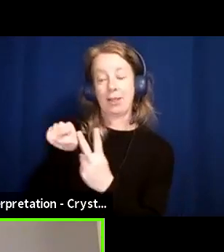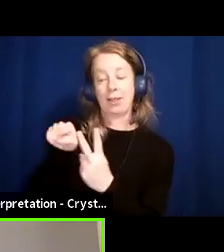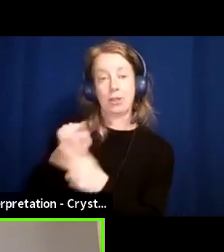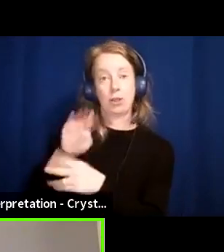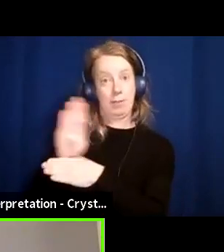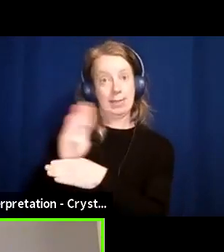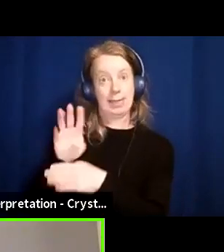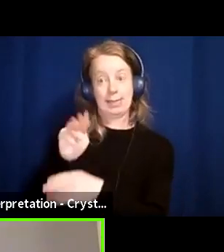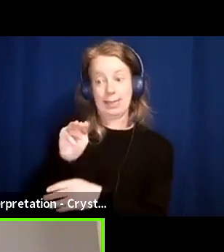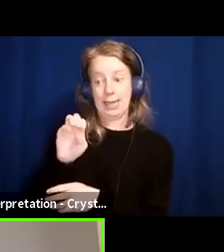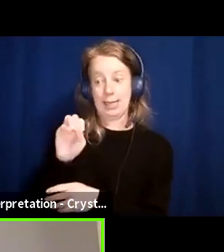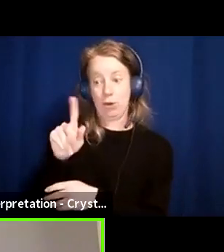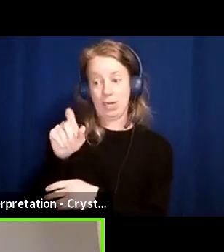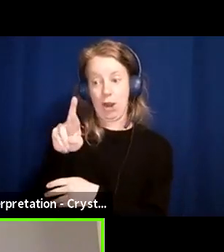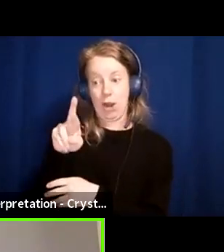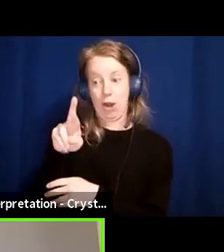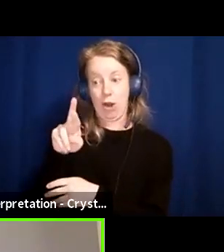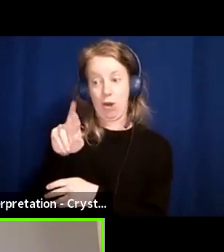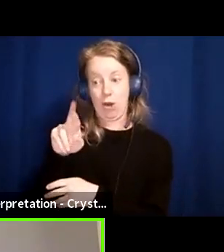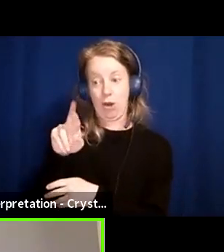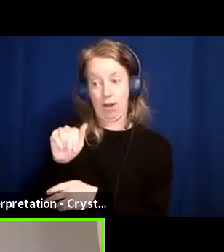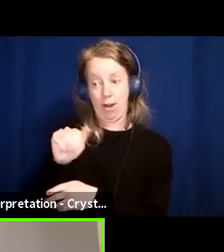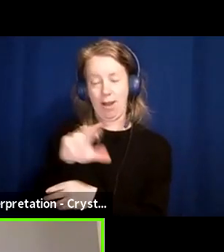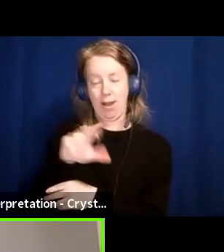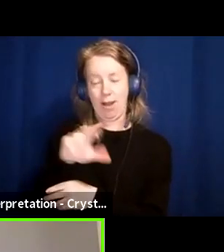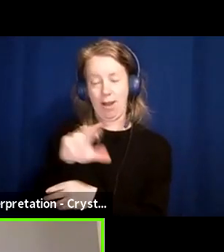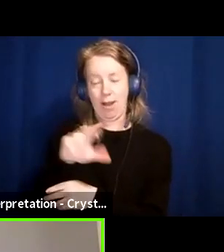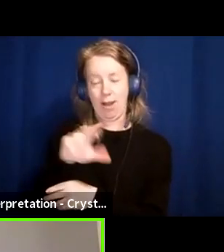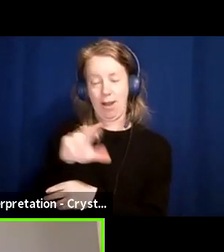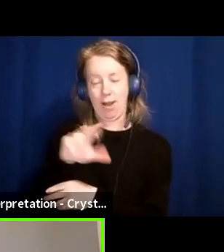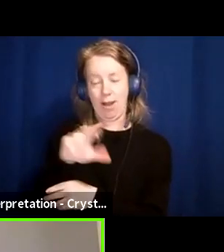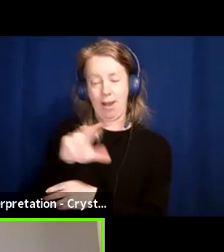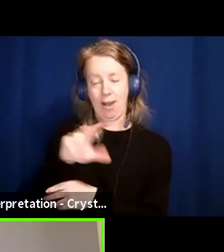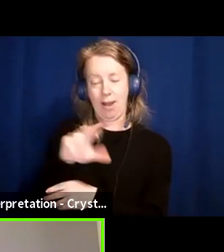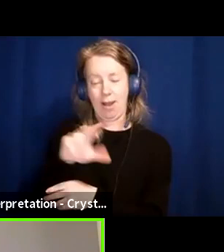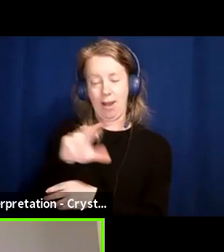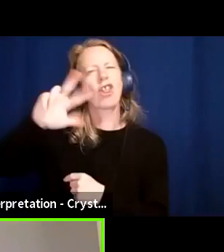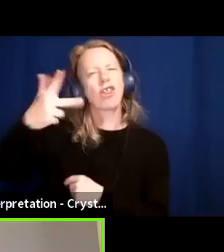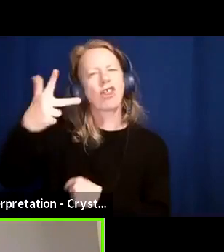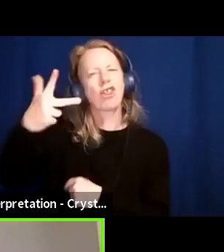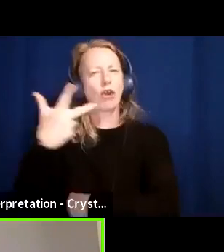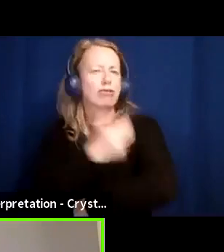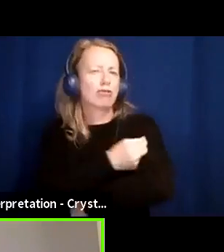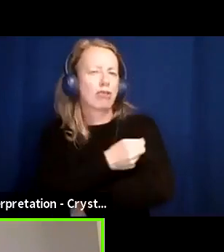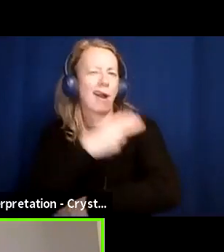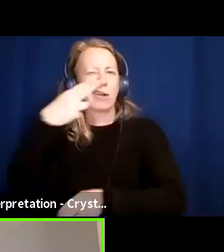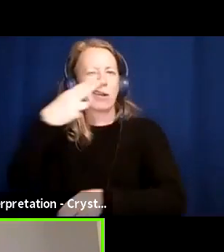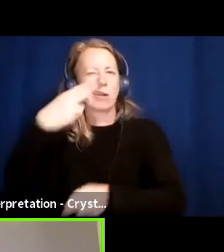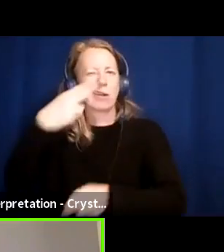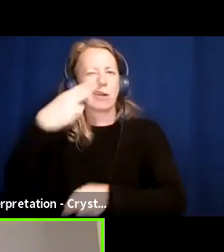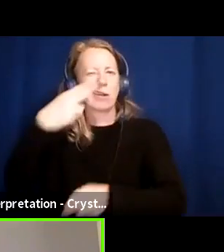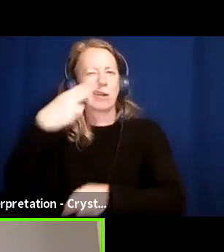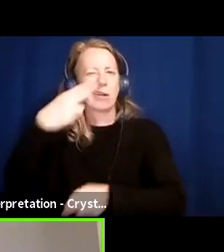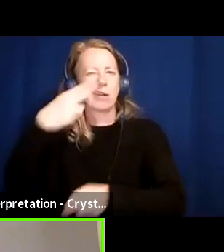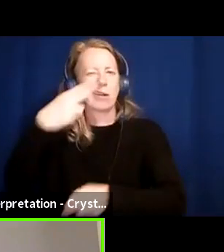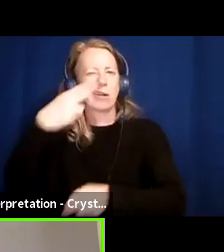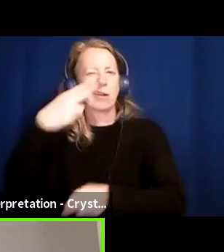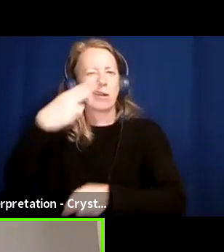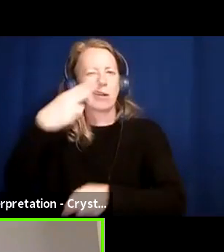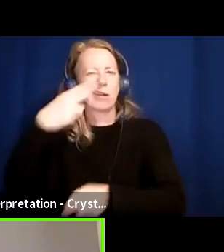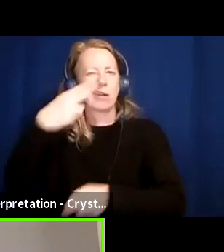booster dose or a third dose that would work better against variants as they are discovered. But right now we think